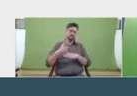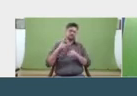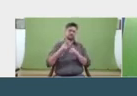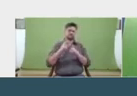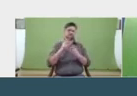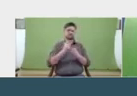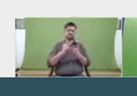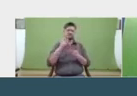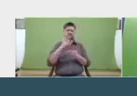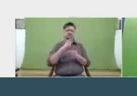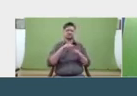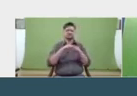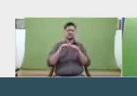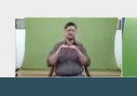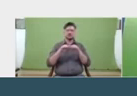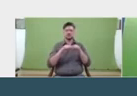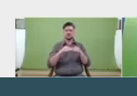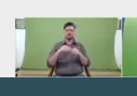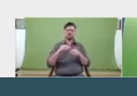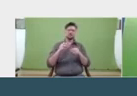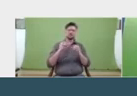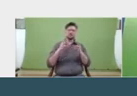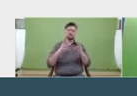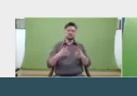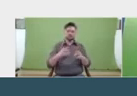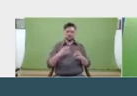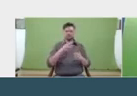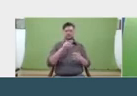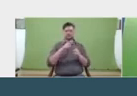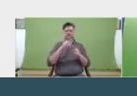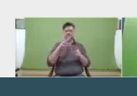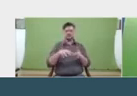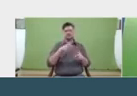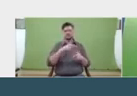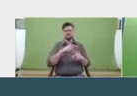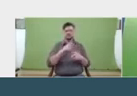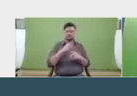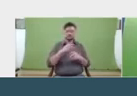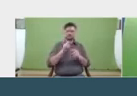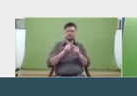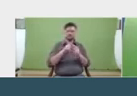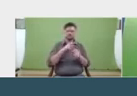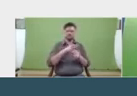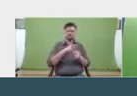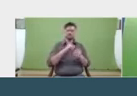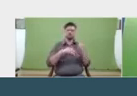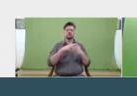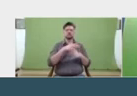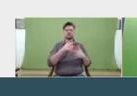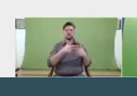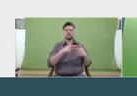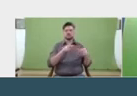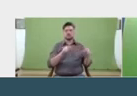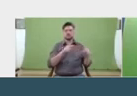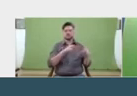university but he's also very well known social linguist you know i don't work in social linguistics i work in syntax but rama works in social